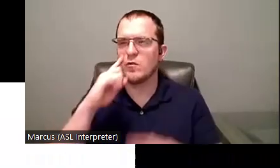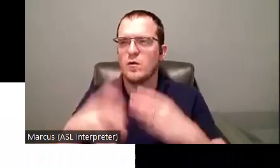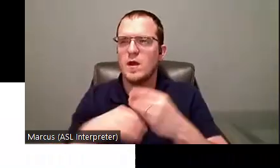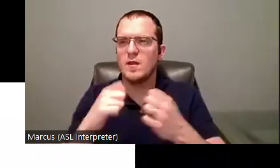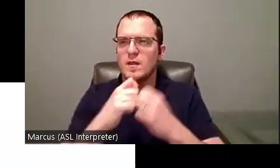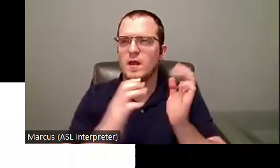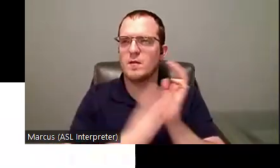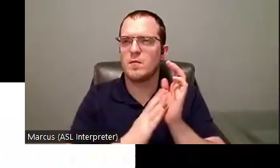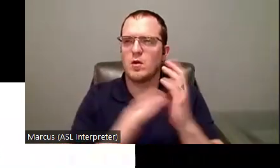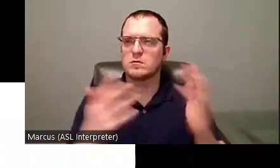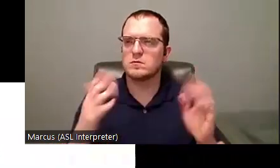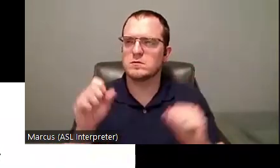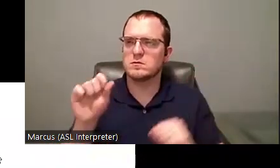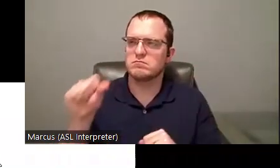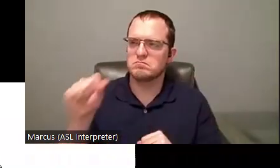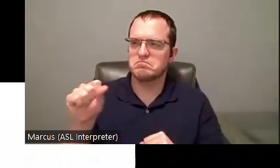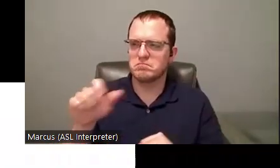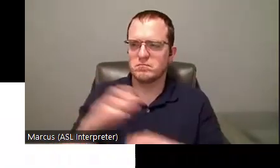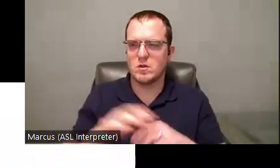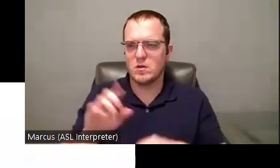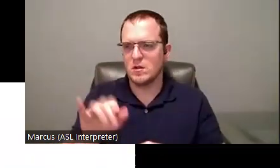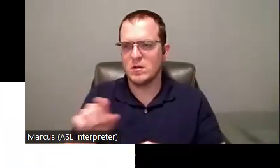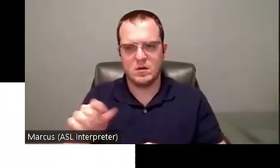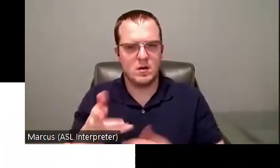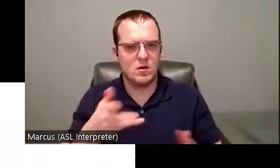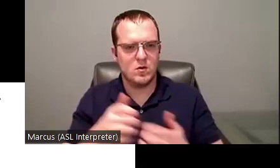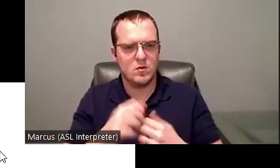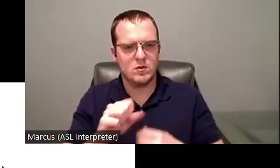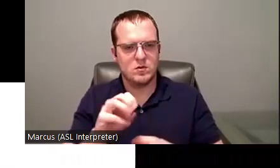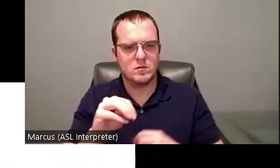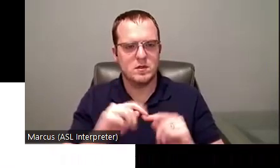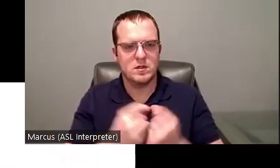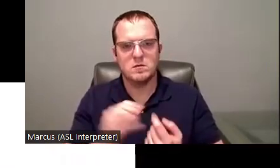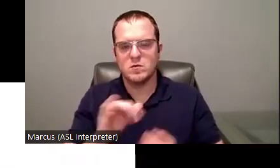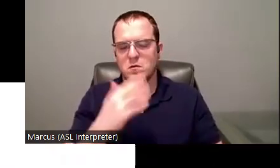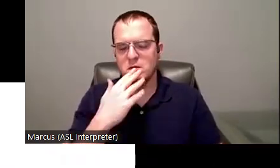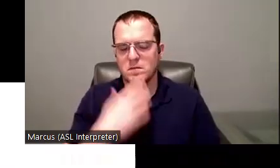Yeah, thank you. Yeah, I'll definitely work with our social media team on that. So thanks so much.